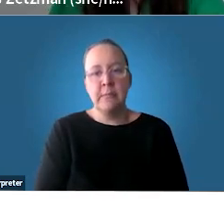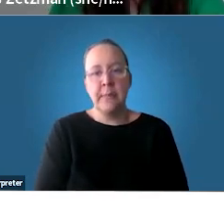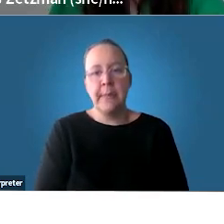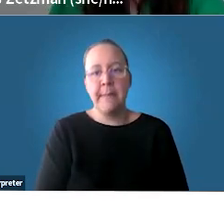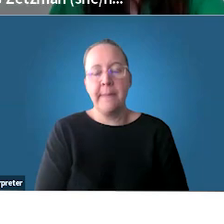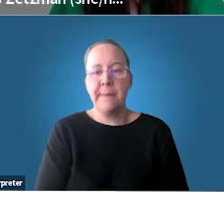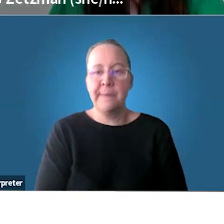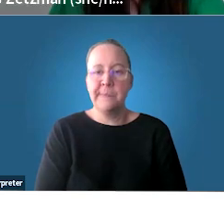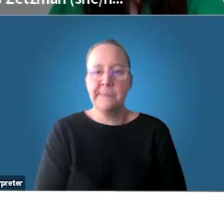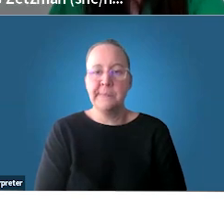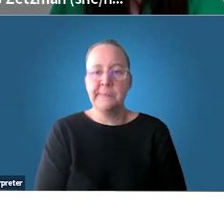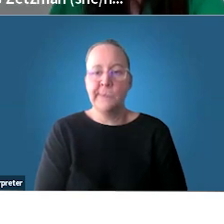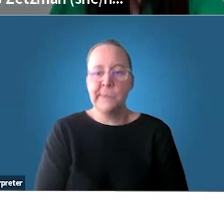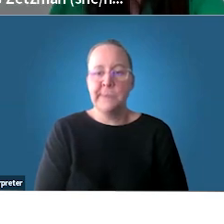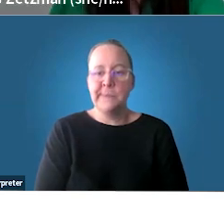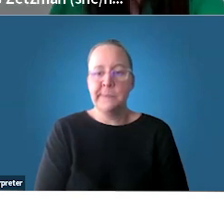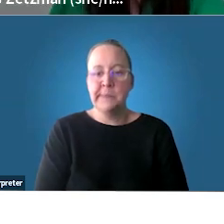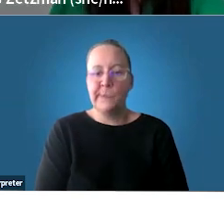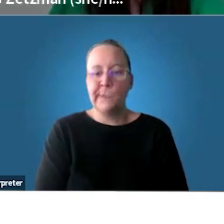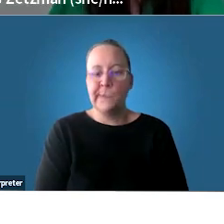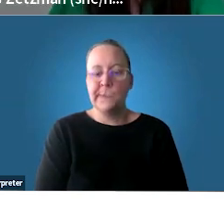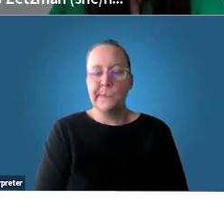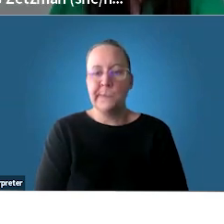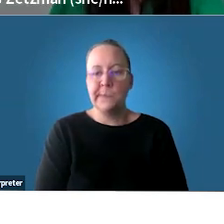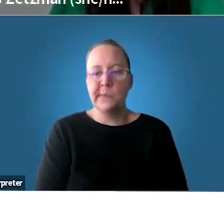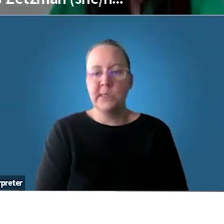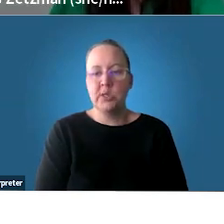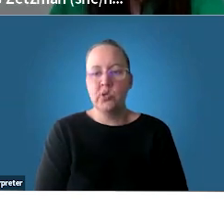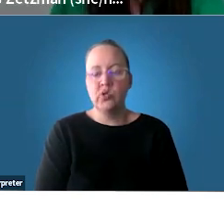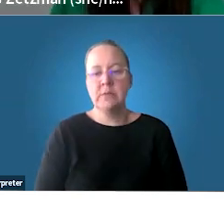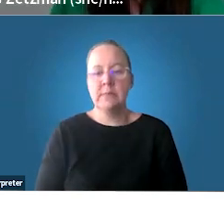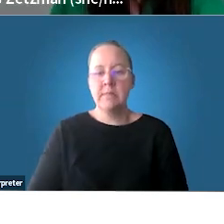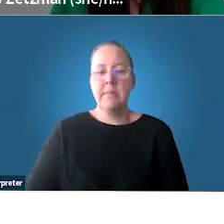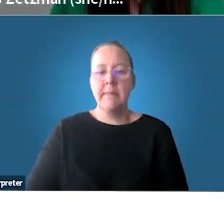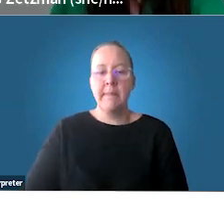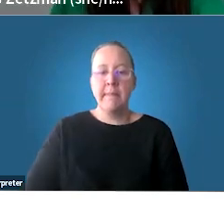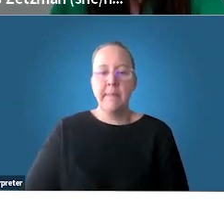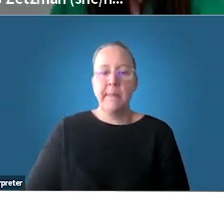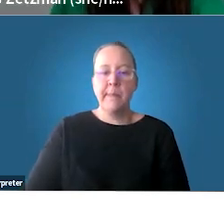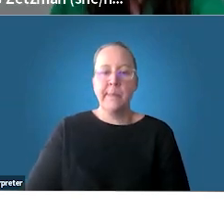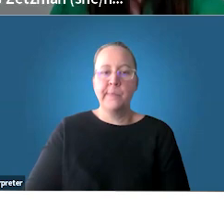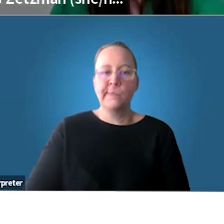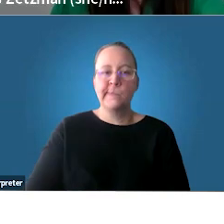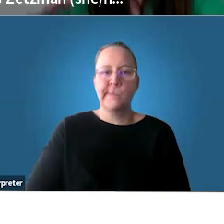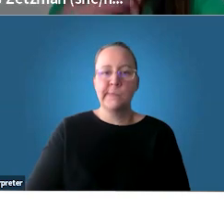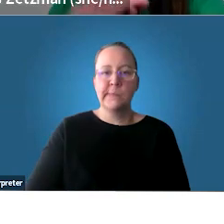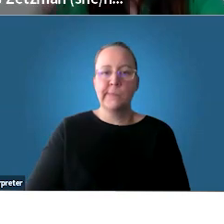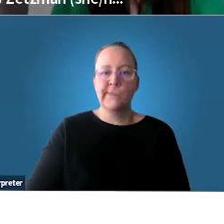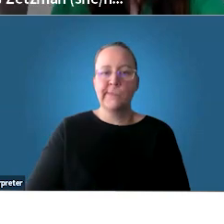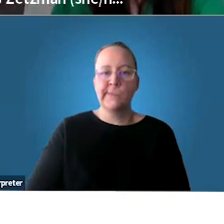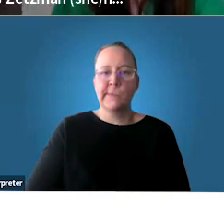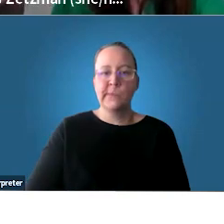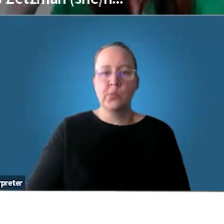and how can we socialize them? Where can we socialize these stories, and how can we be telling more stories that